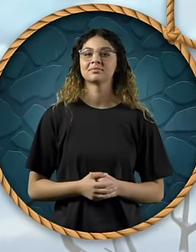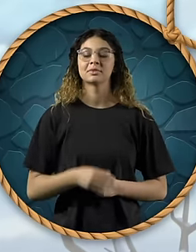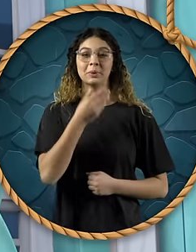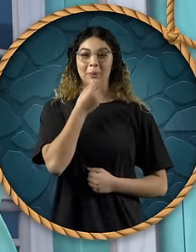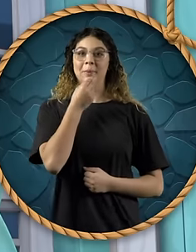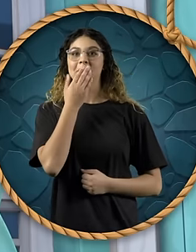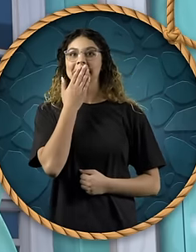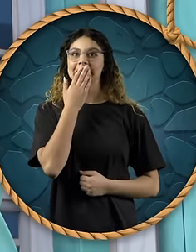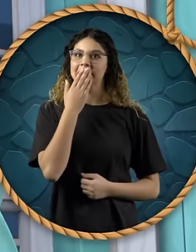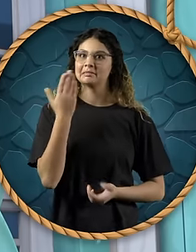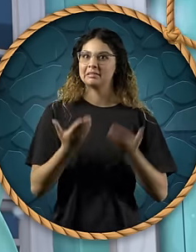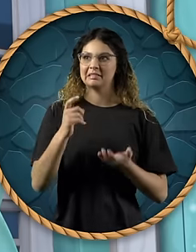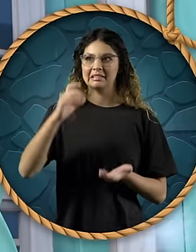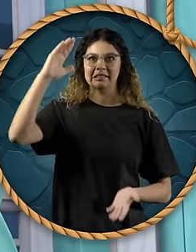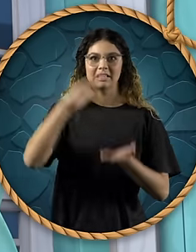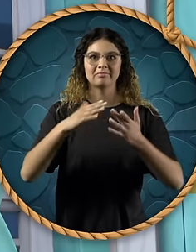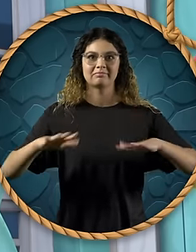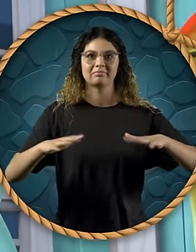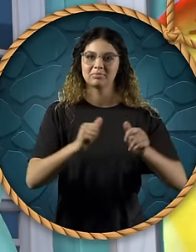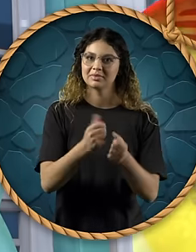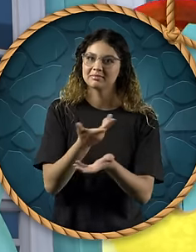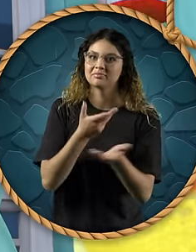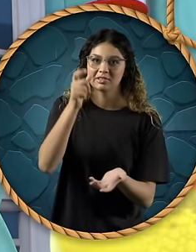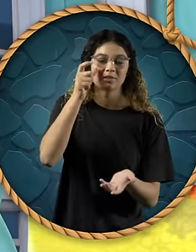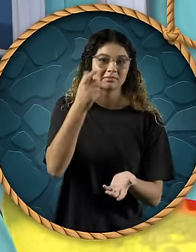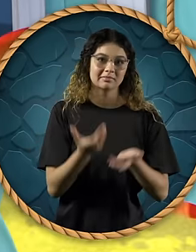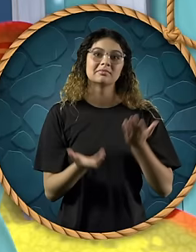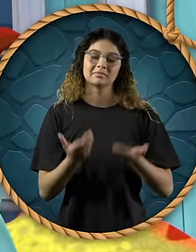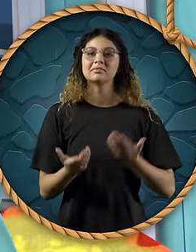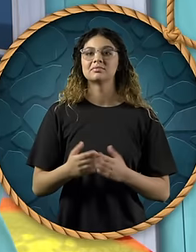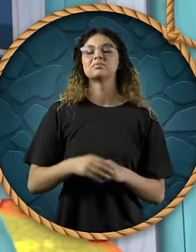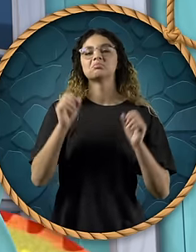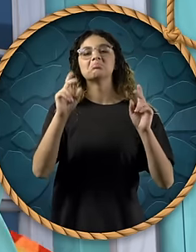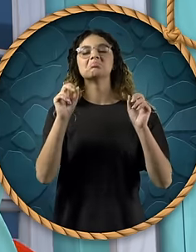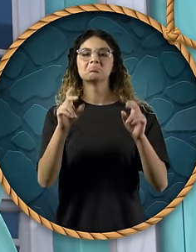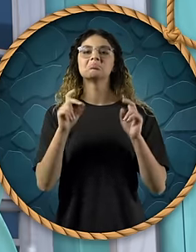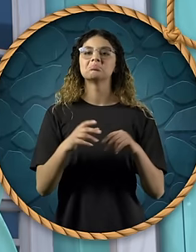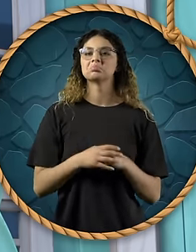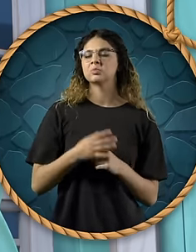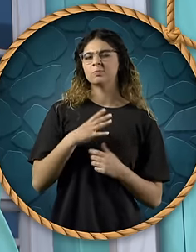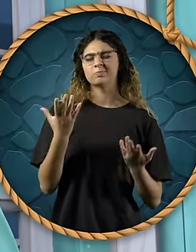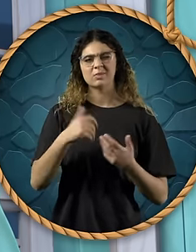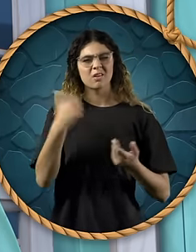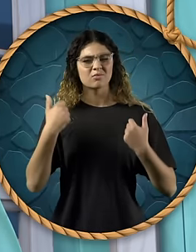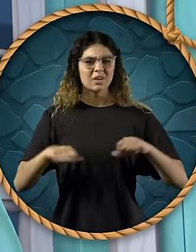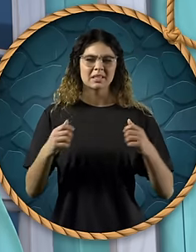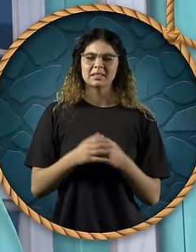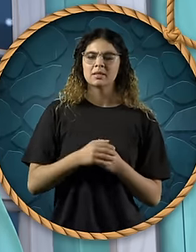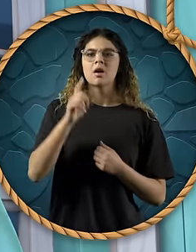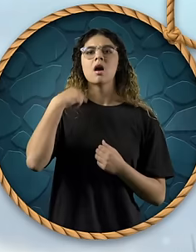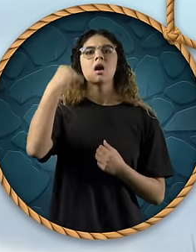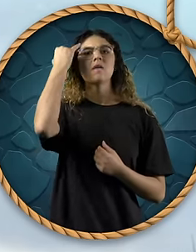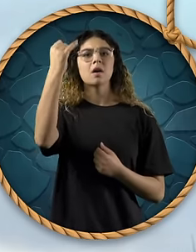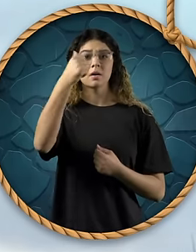Oops. Maybe we should find a less shaky way to communicate with Luna. Okay. What else can we try? I have an